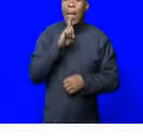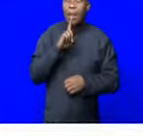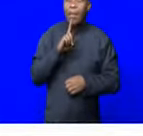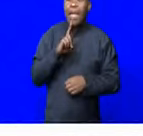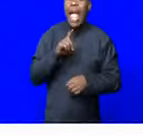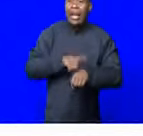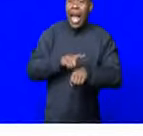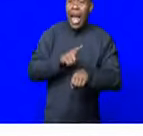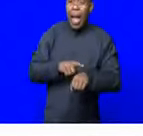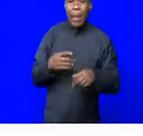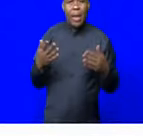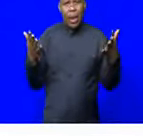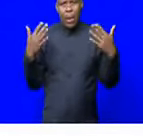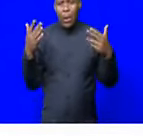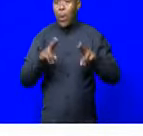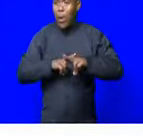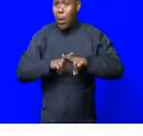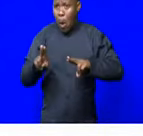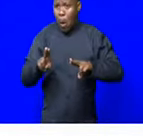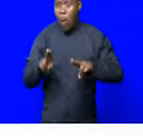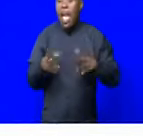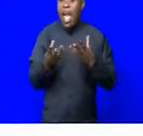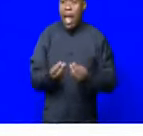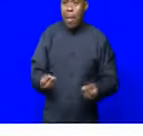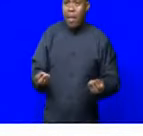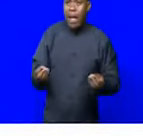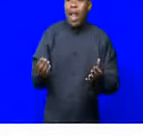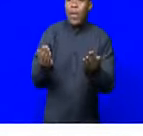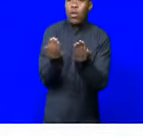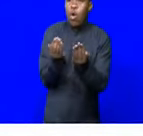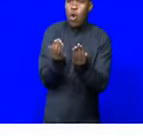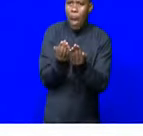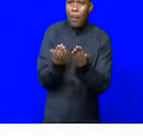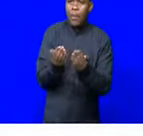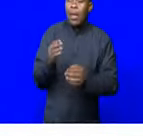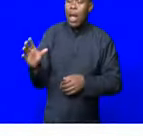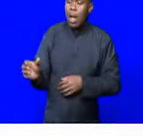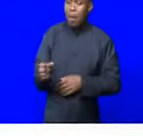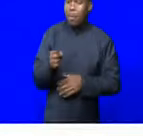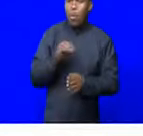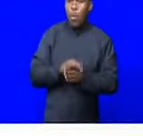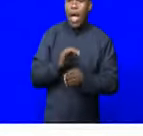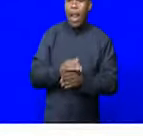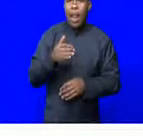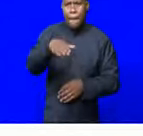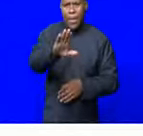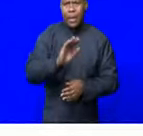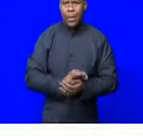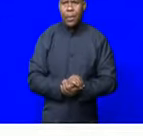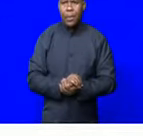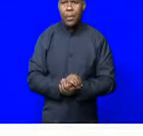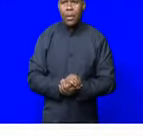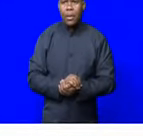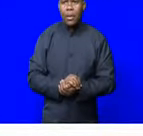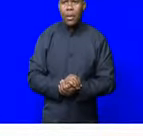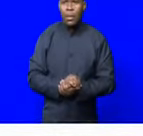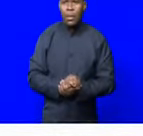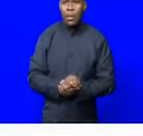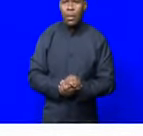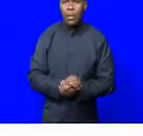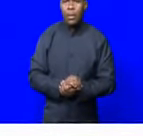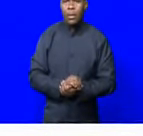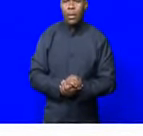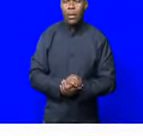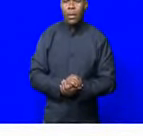December, but we have a crisis and it's not a normal time in our lives. We have a crisis to deal